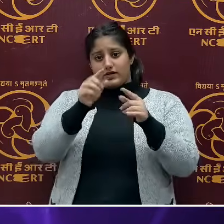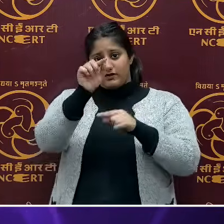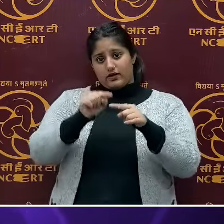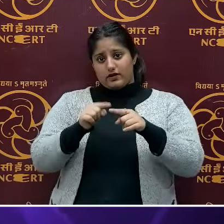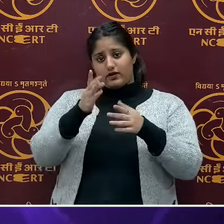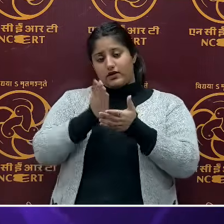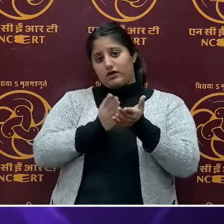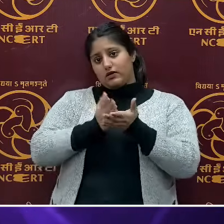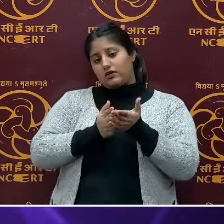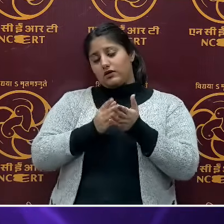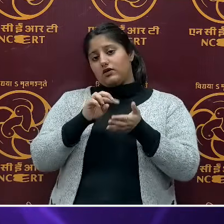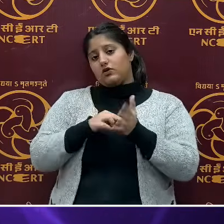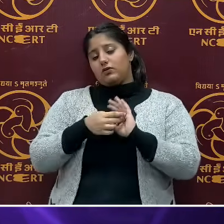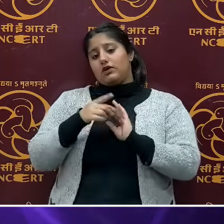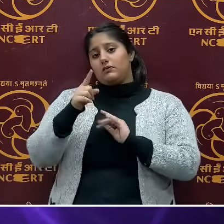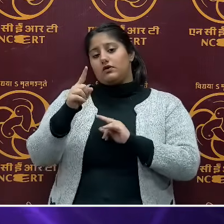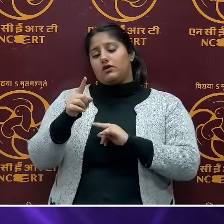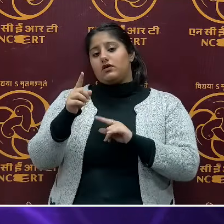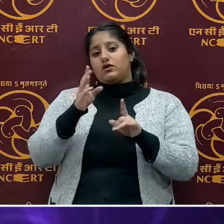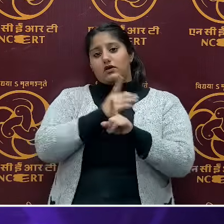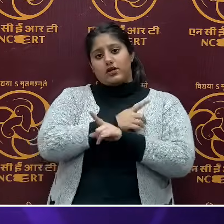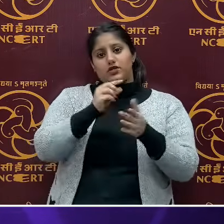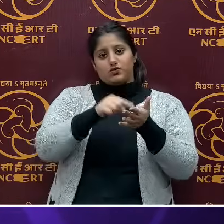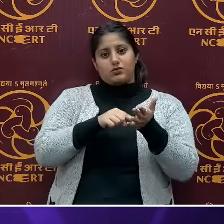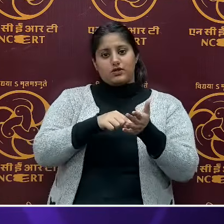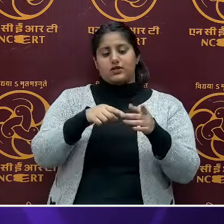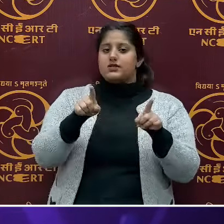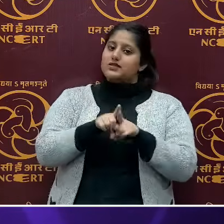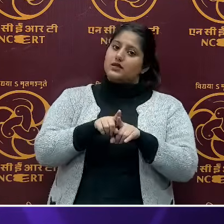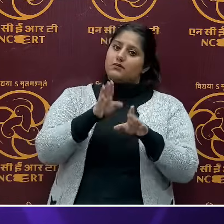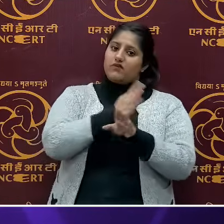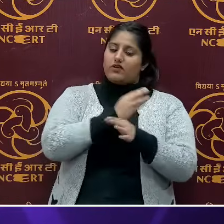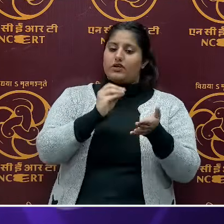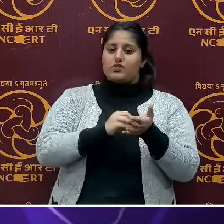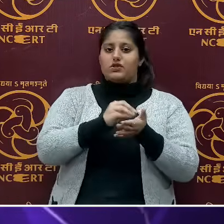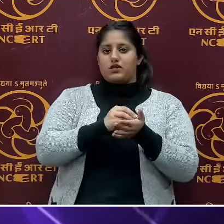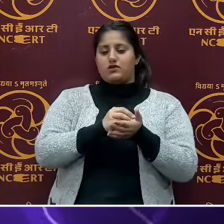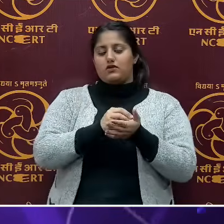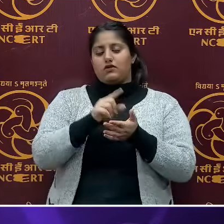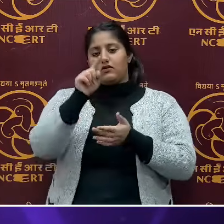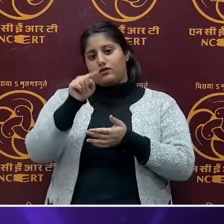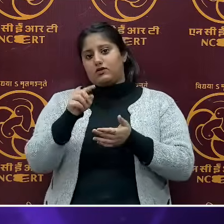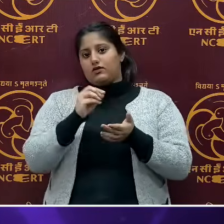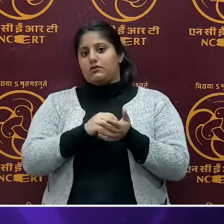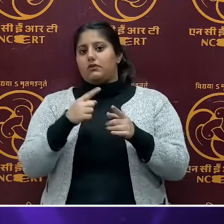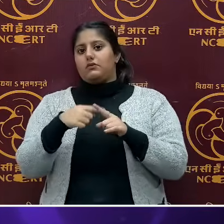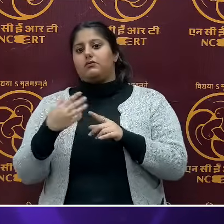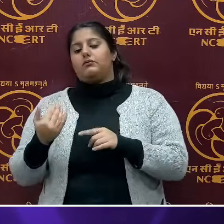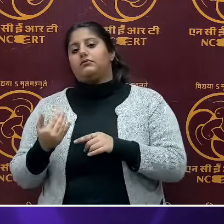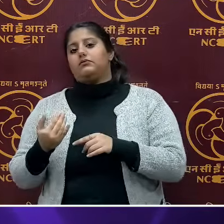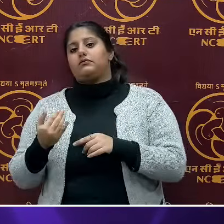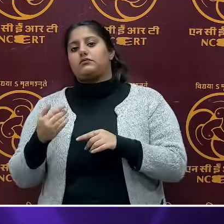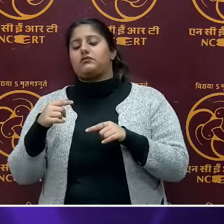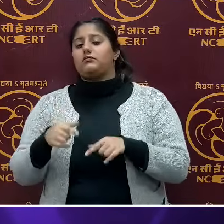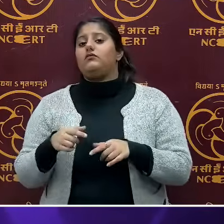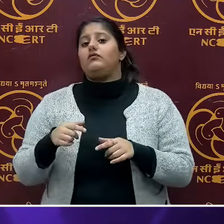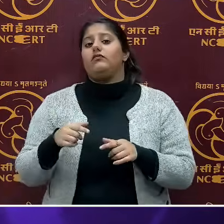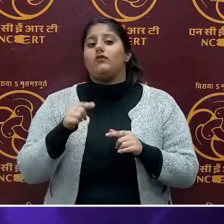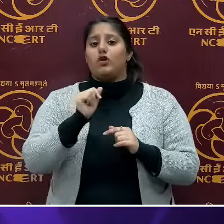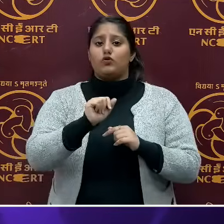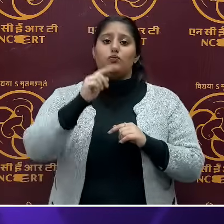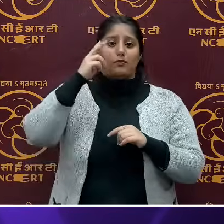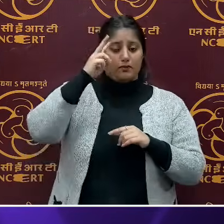ratio which is proportional to the given number or given ratio. So basically you can